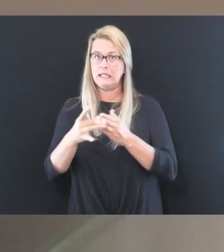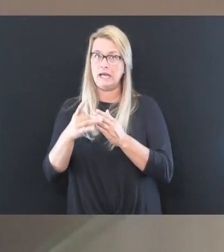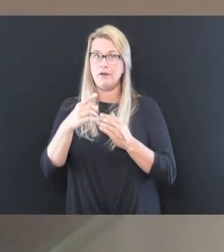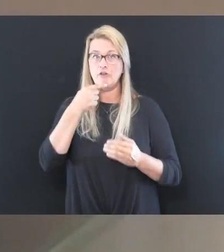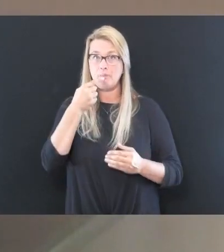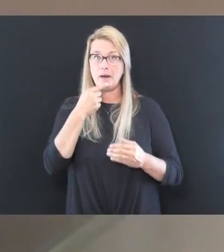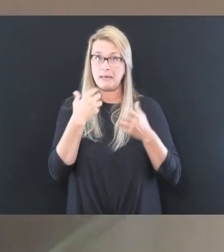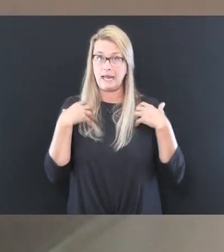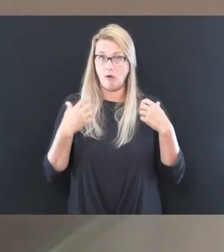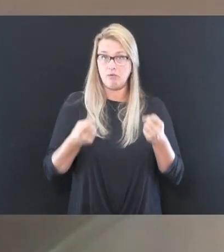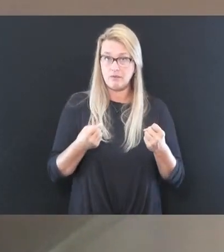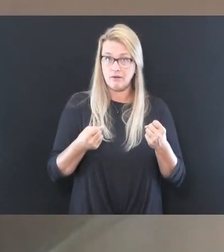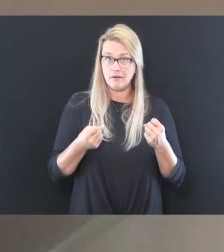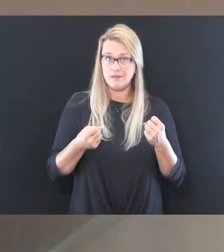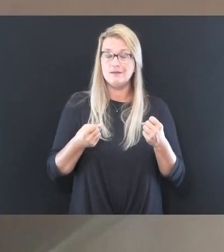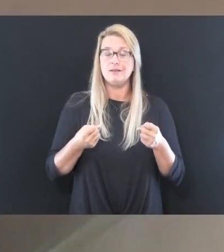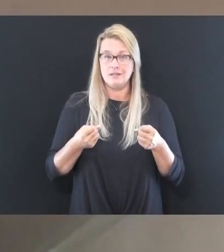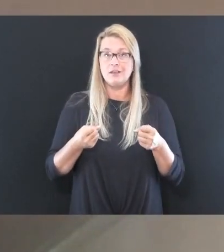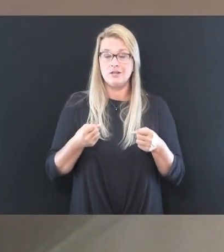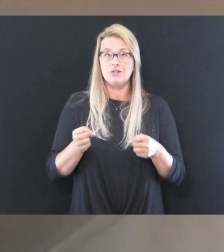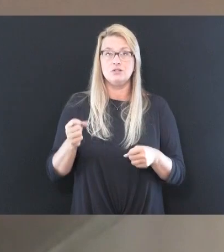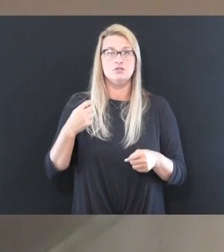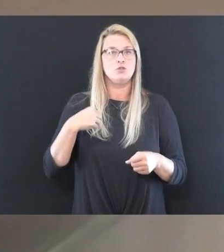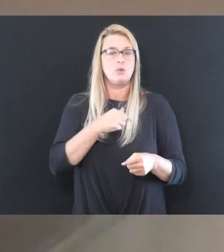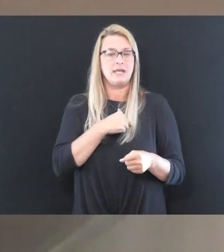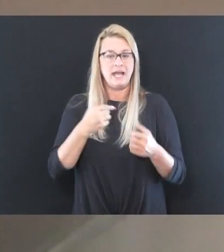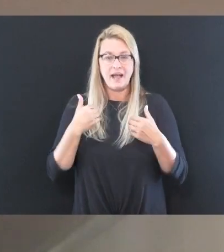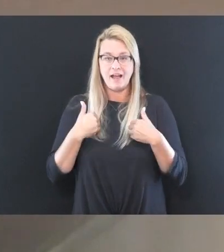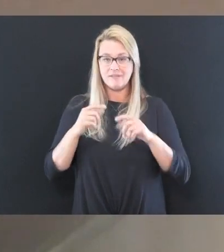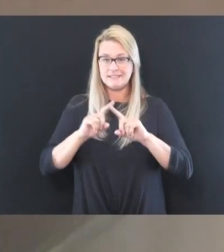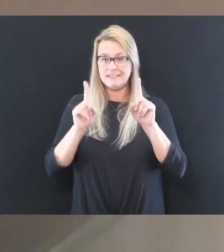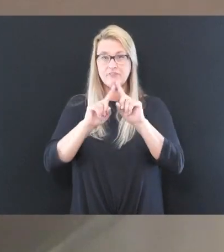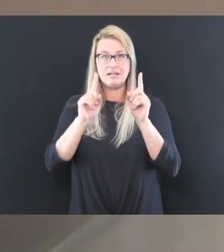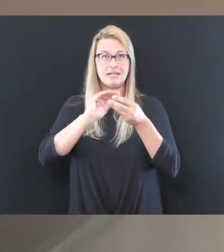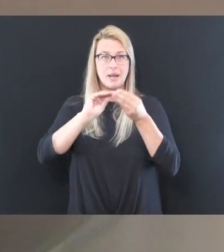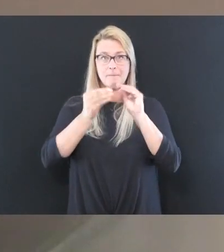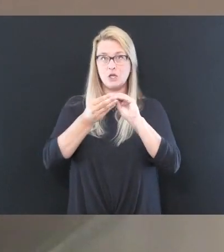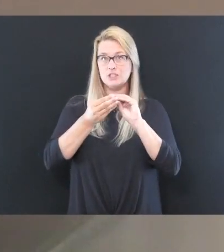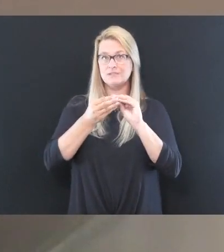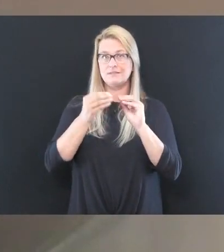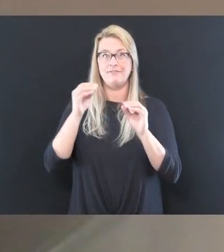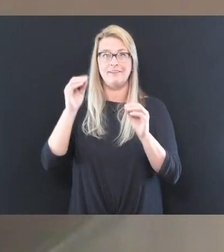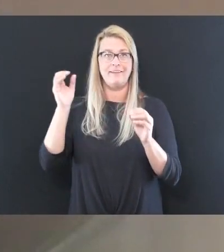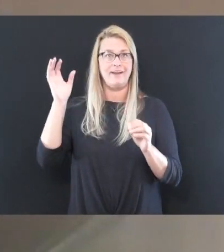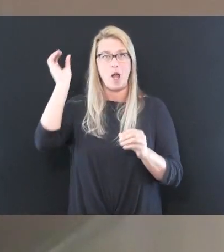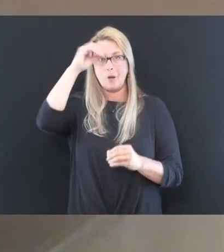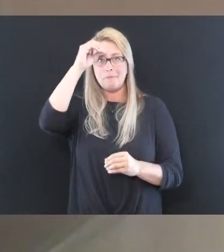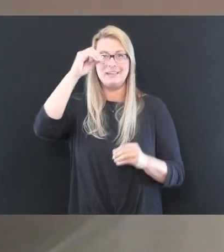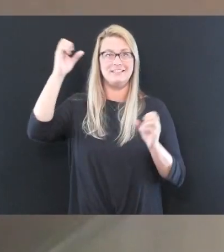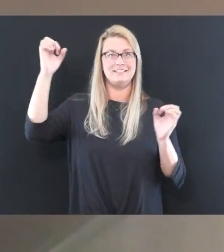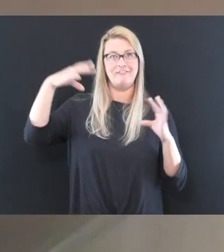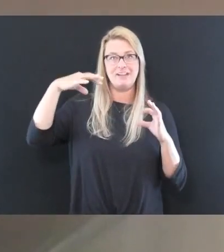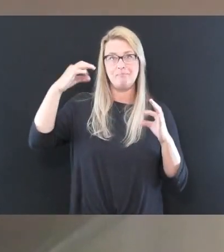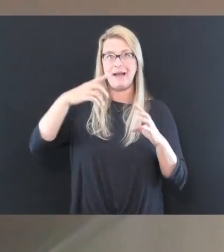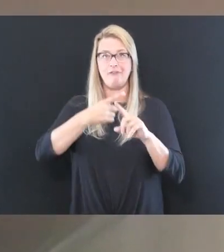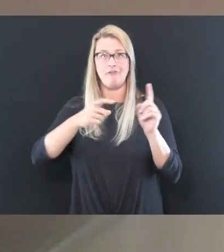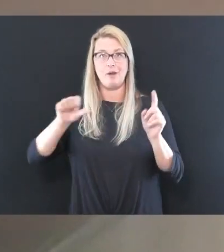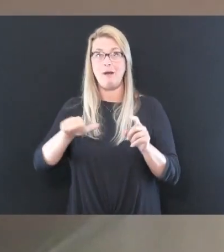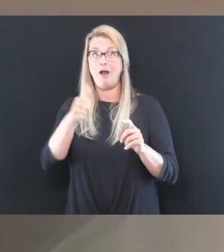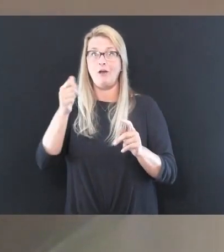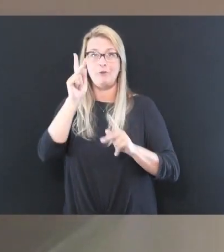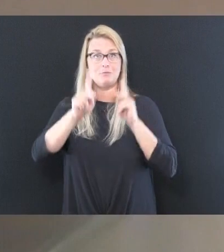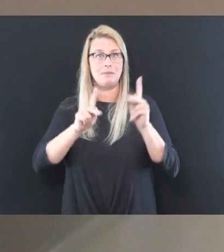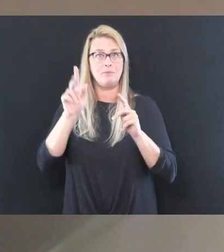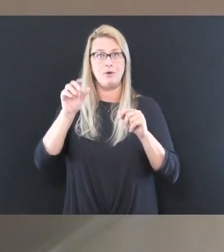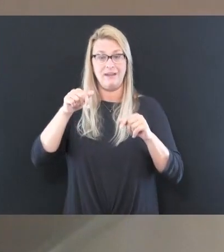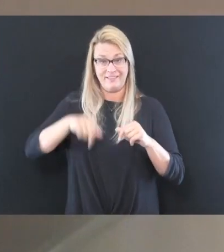have taken a number of insights from the best people in public health, not only in our country, but around the